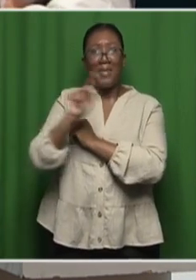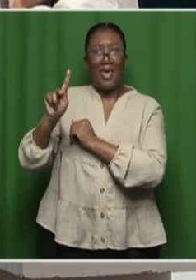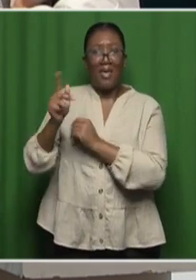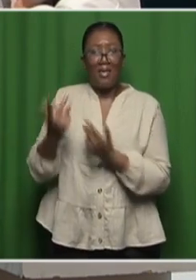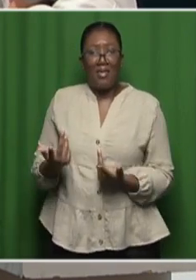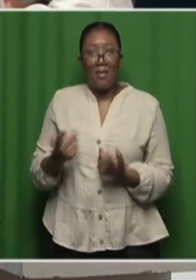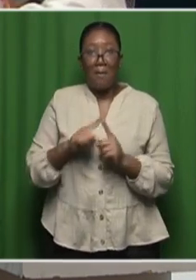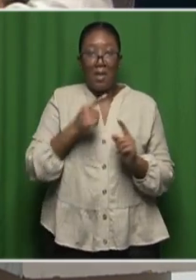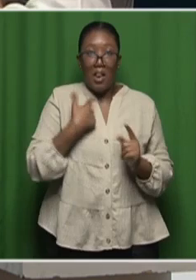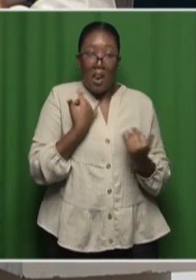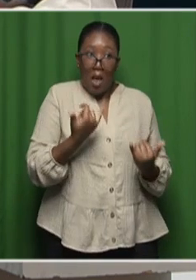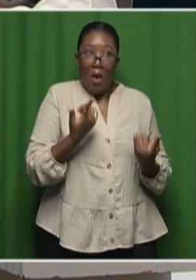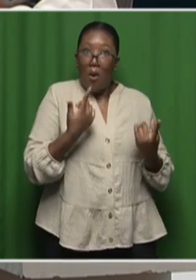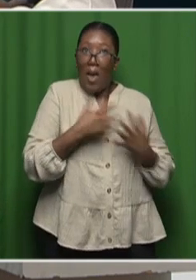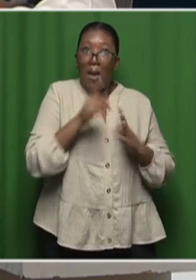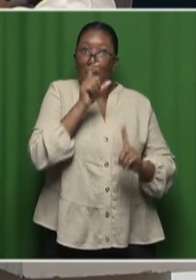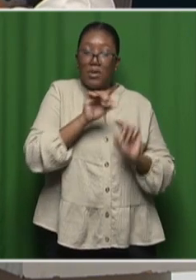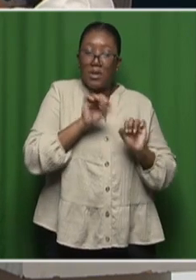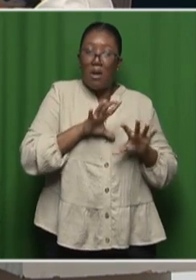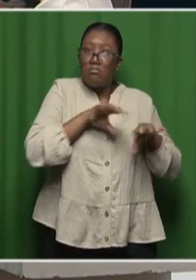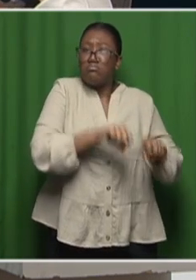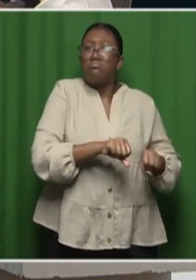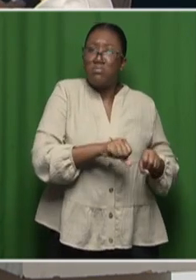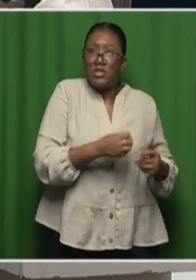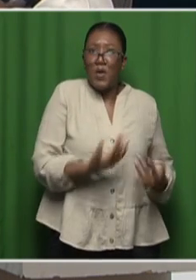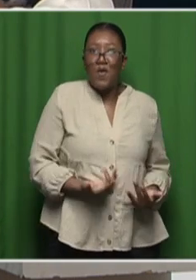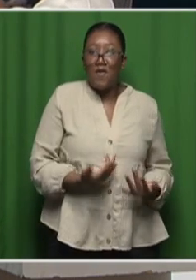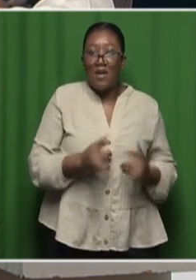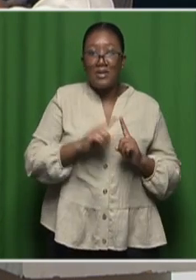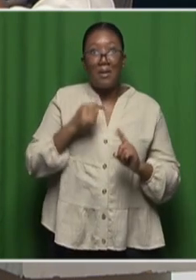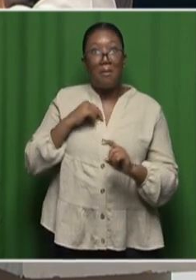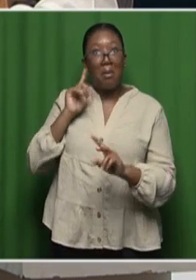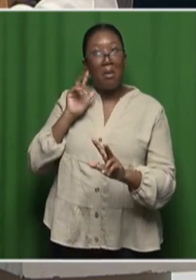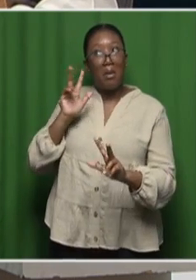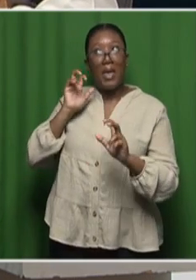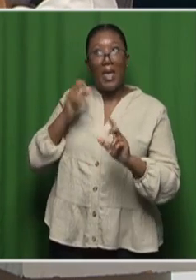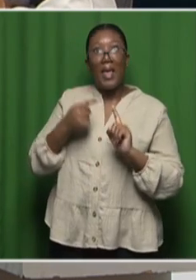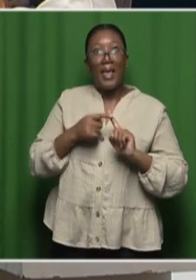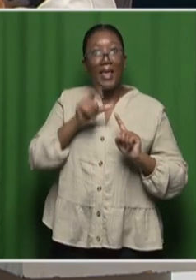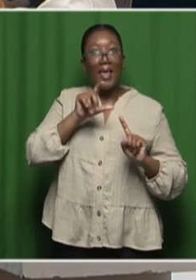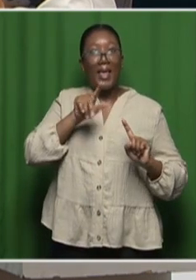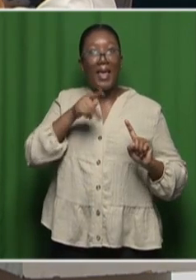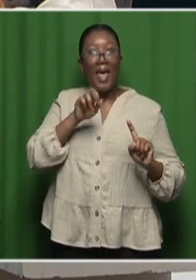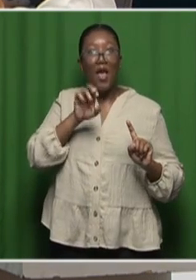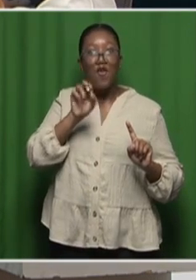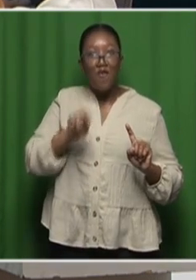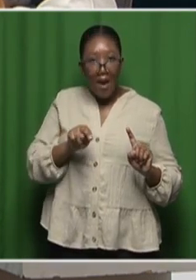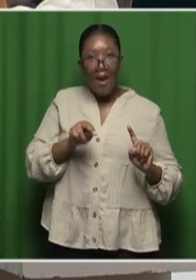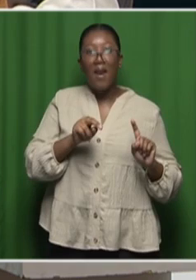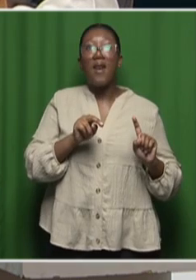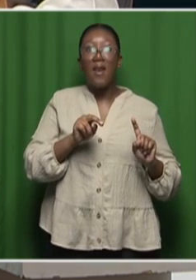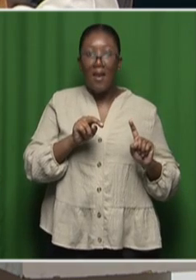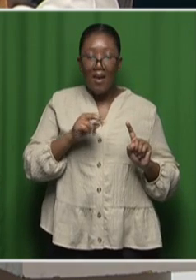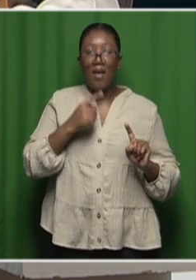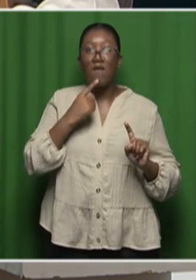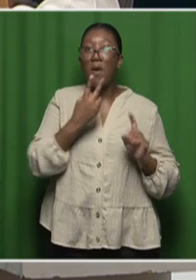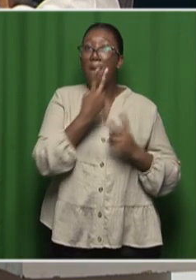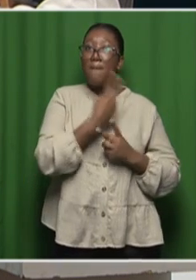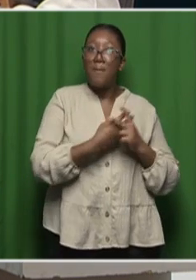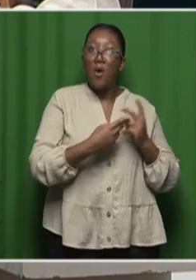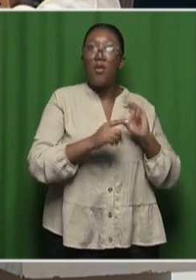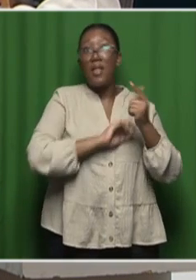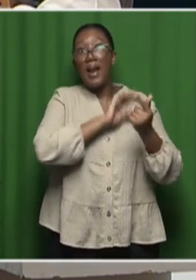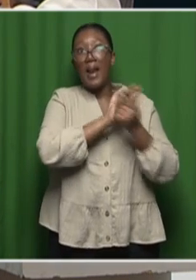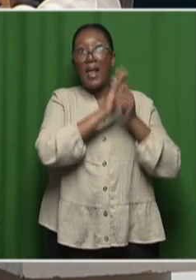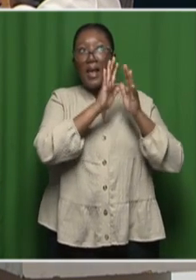yesterday. So throwing that in their faces. It's very interesting listening to Karen, listening to both sets of legal representatives